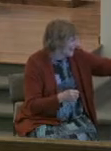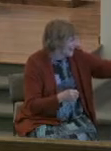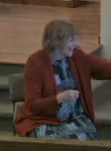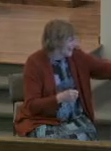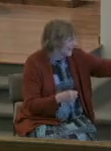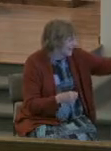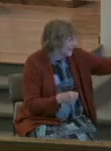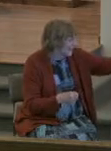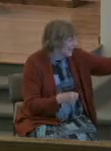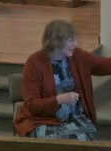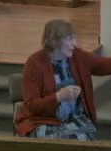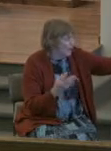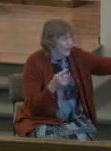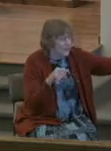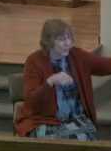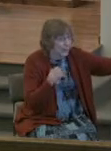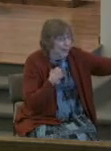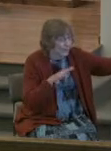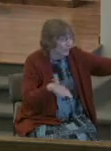Wait till you have kids.